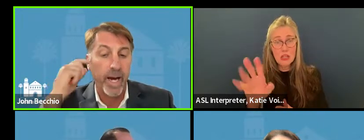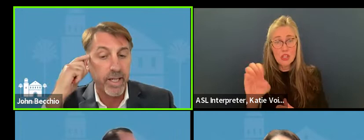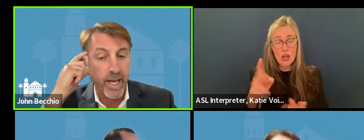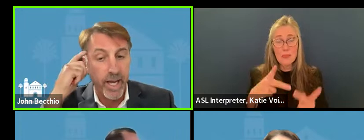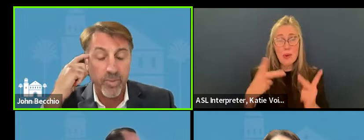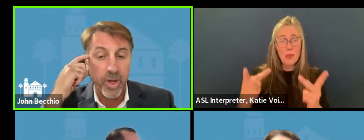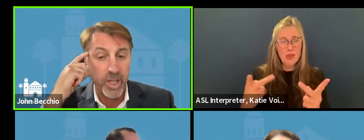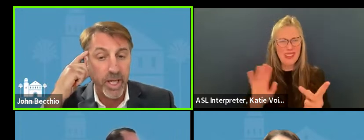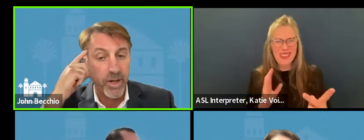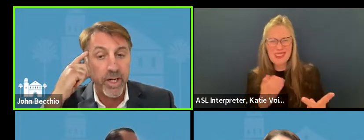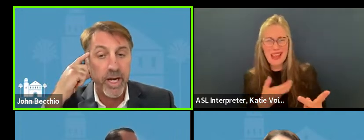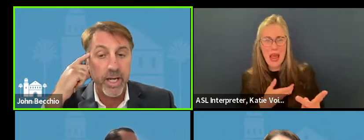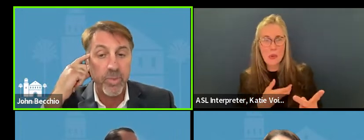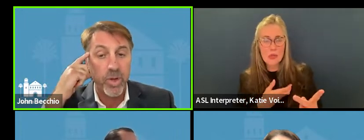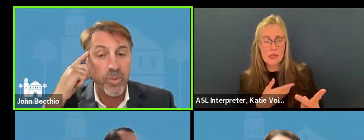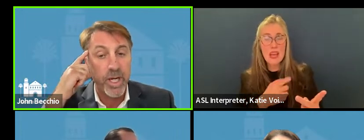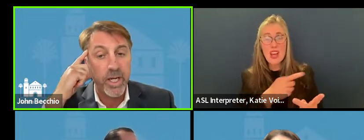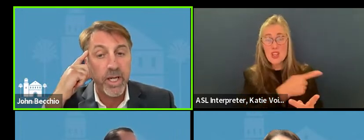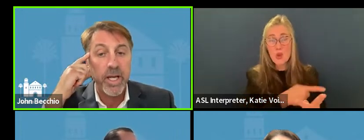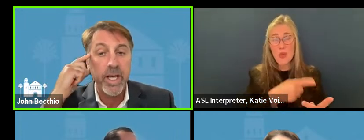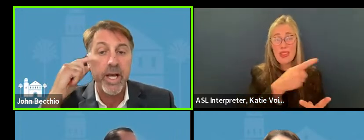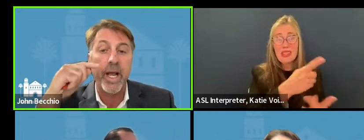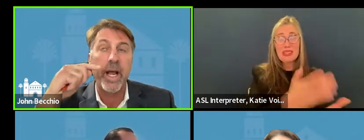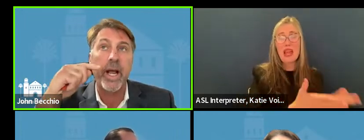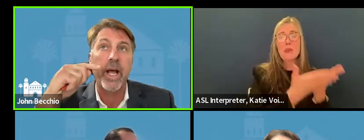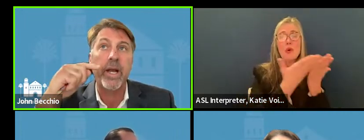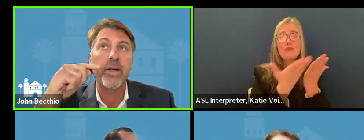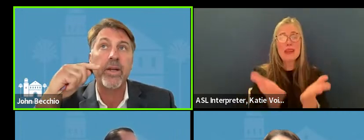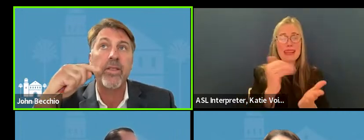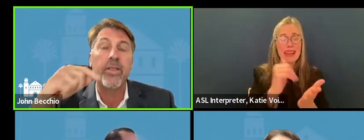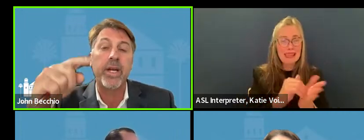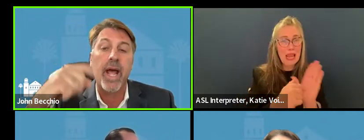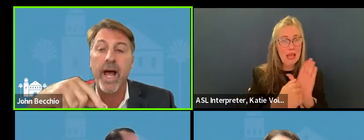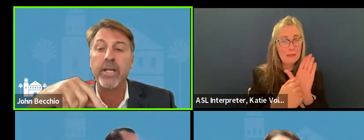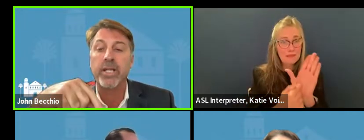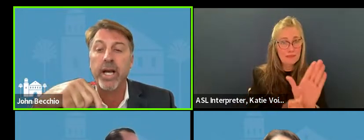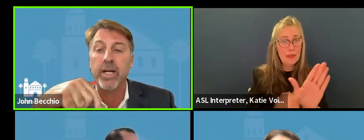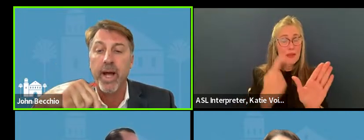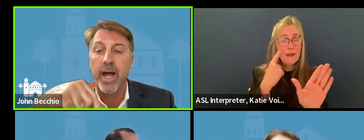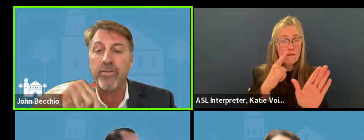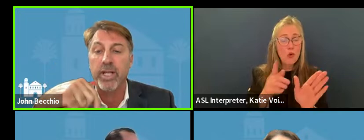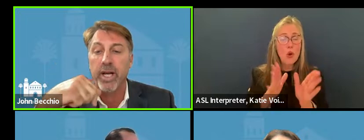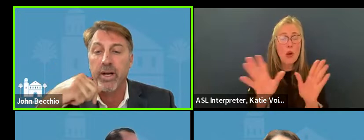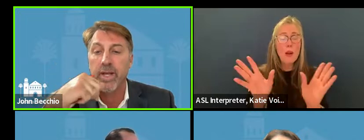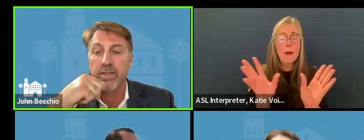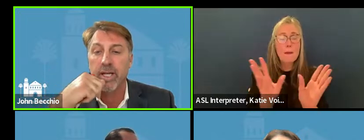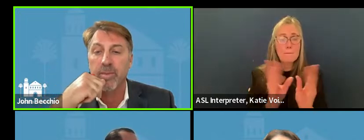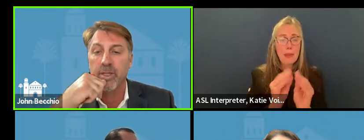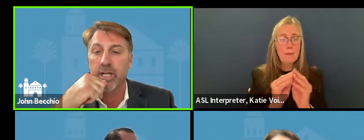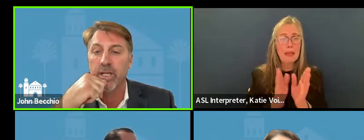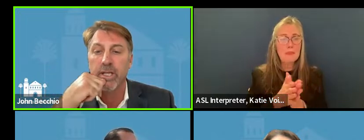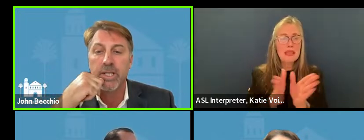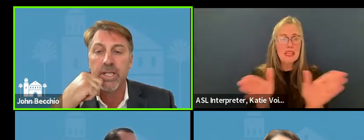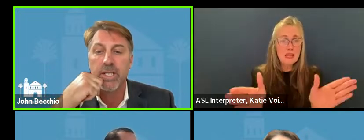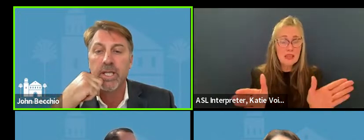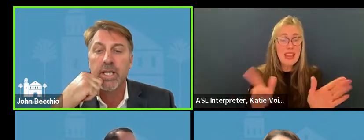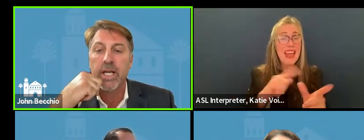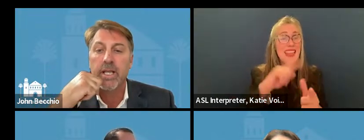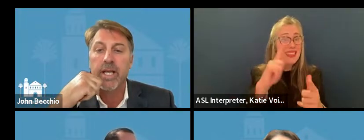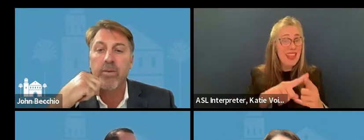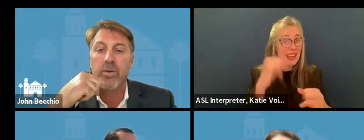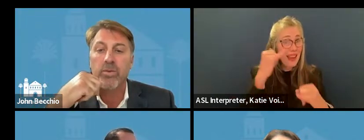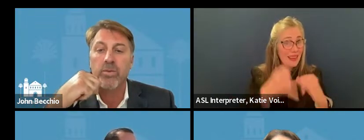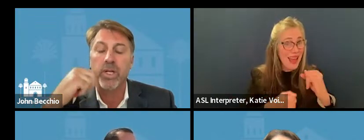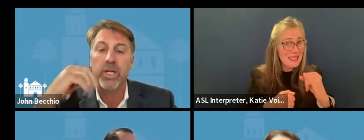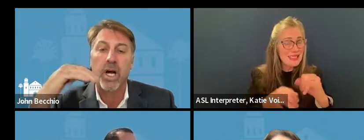these back as a public hearing next board meeting, and then an action item after that on that same agenda.